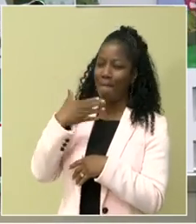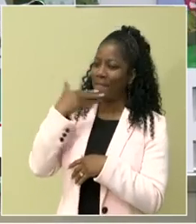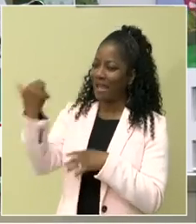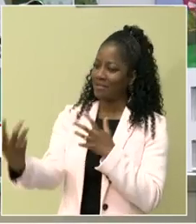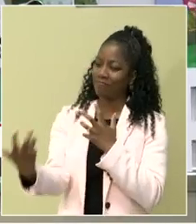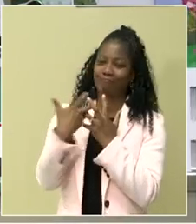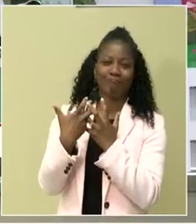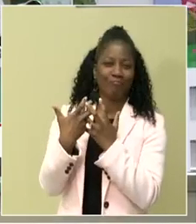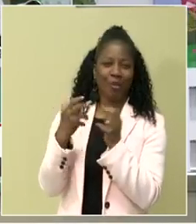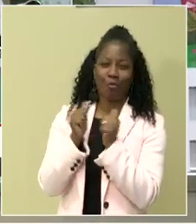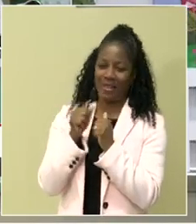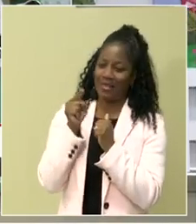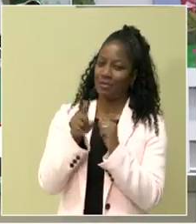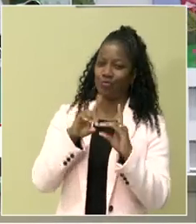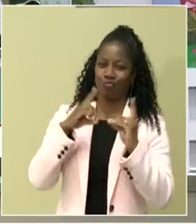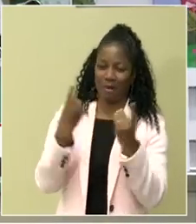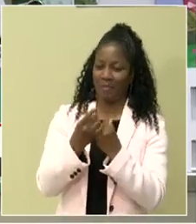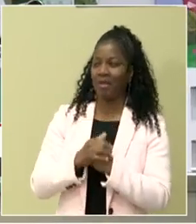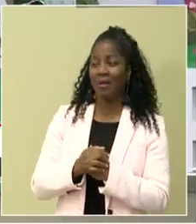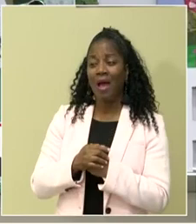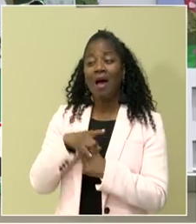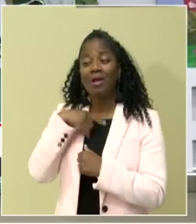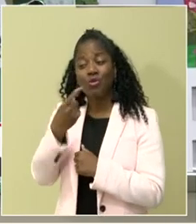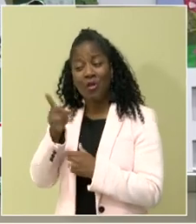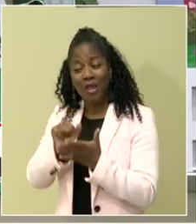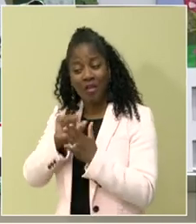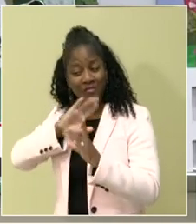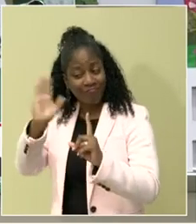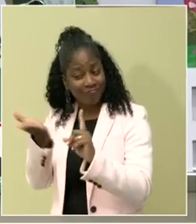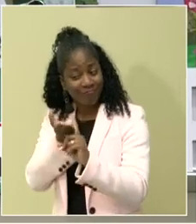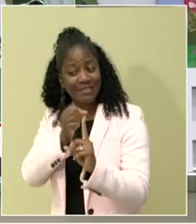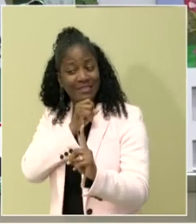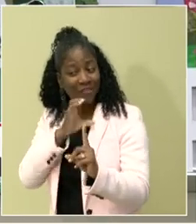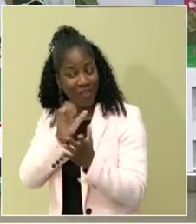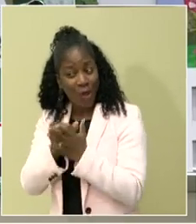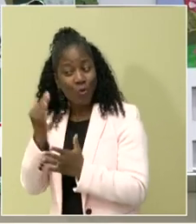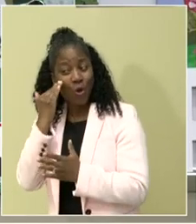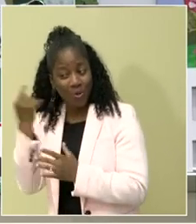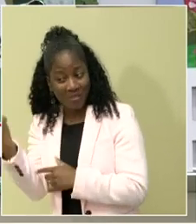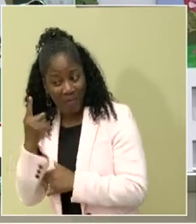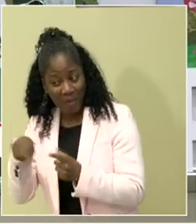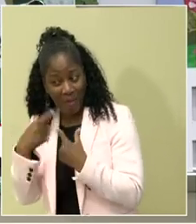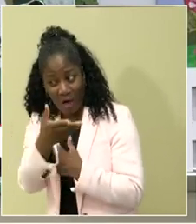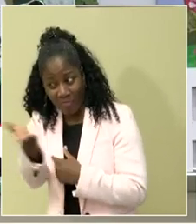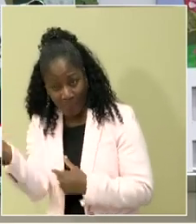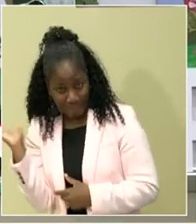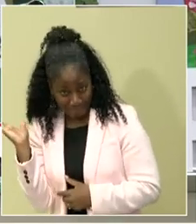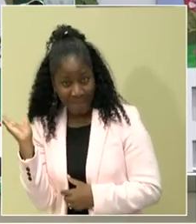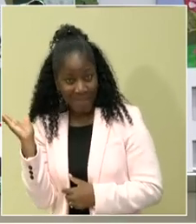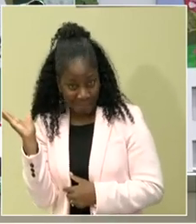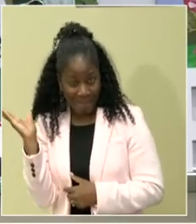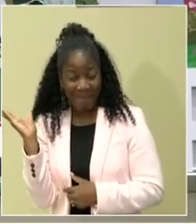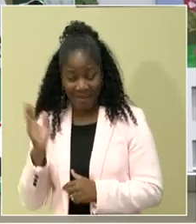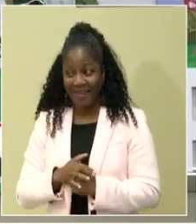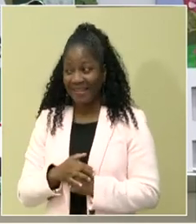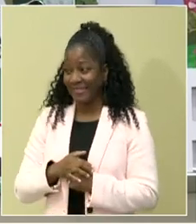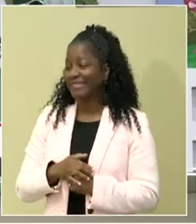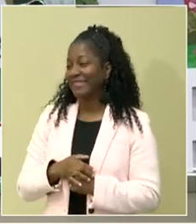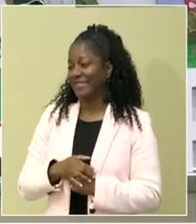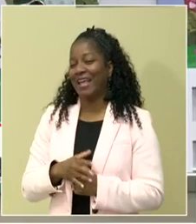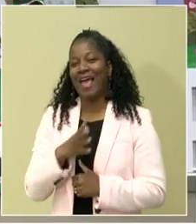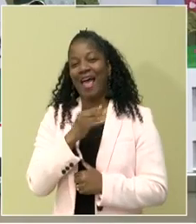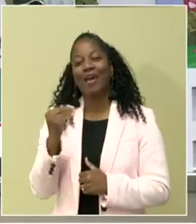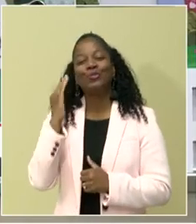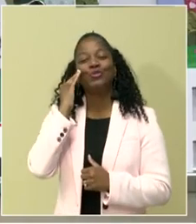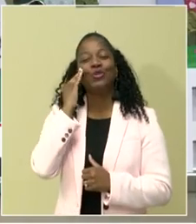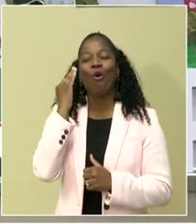Laura, you know, you're going to have to convince the seniors that you know something about them and know